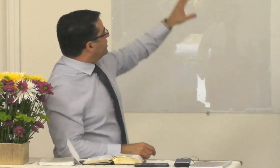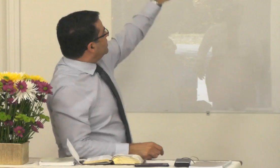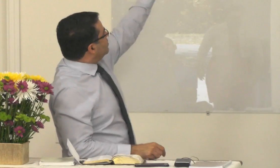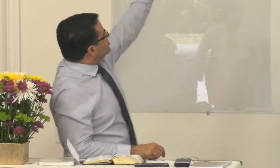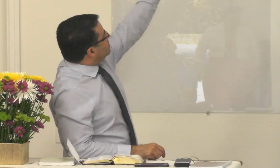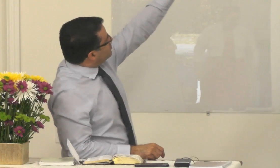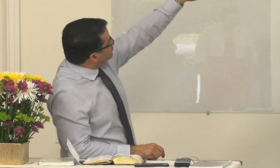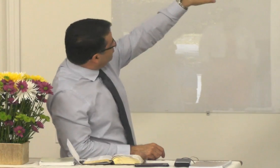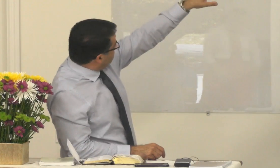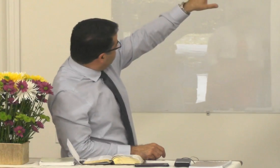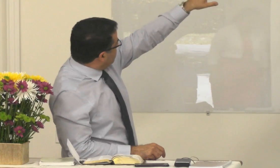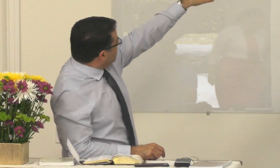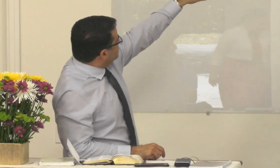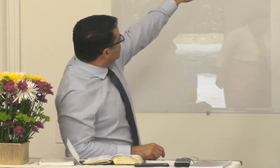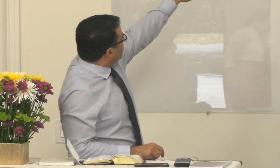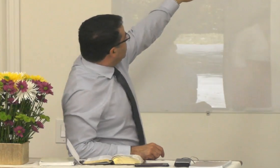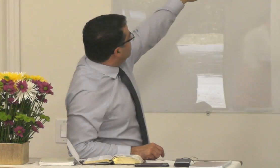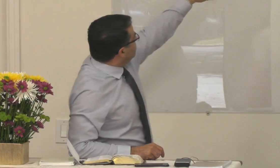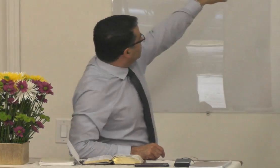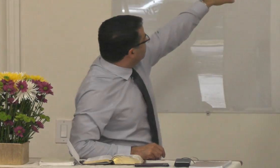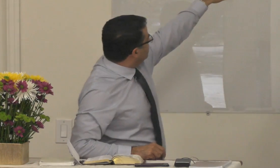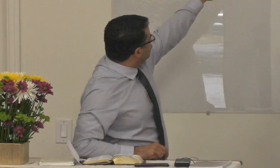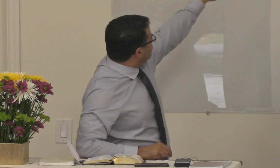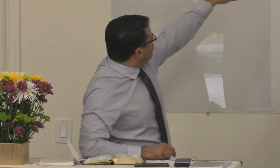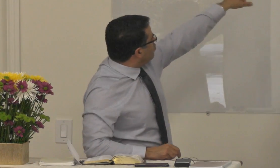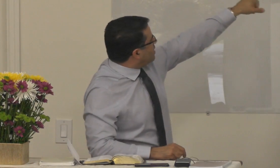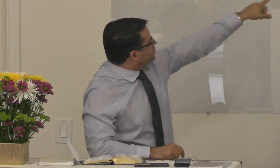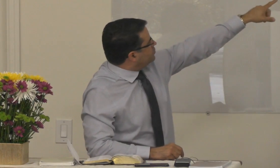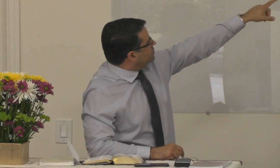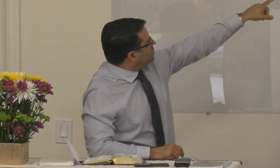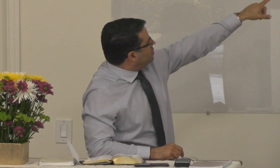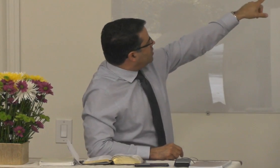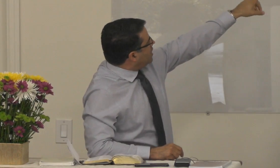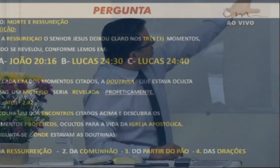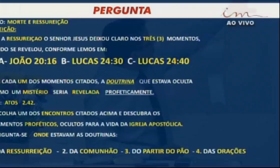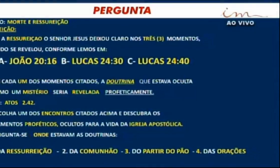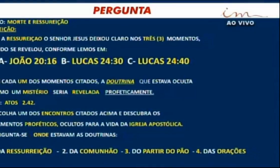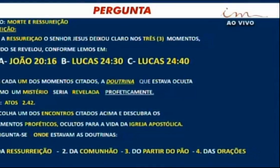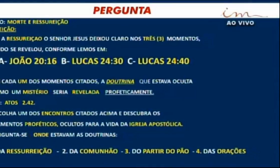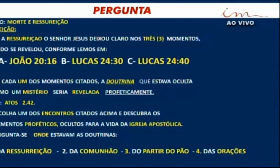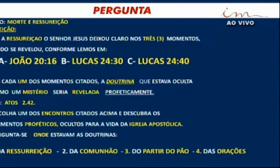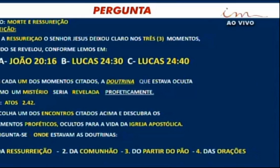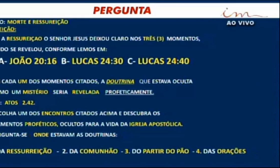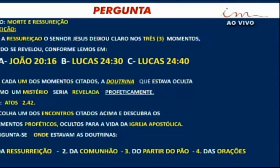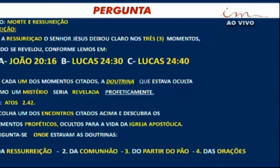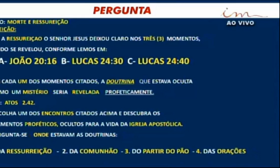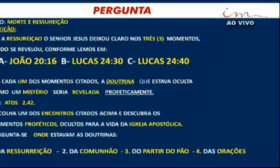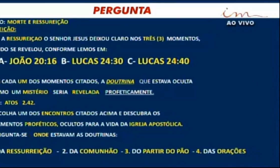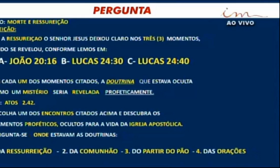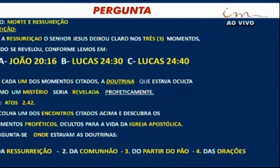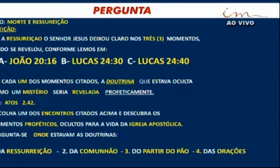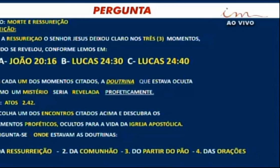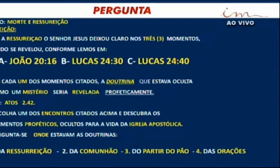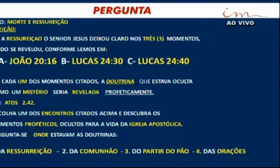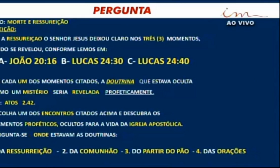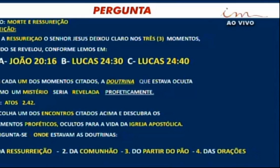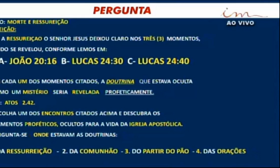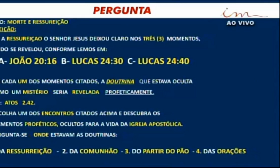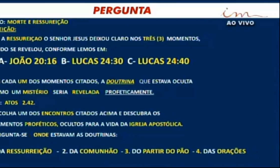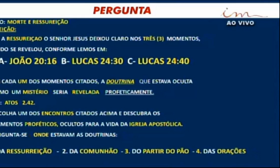You didn't get? You have to read the text and find the correlation of these